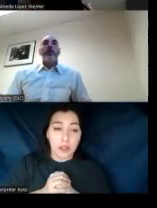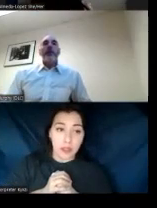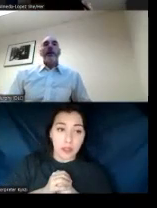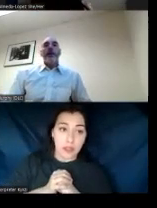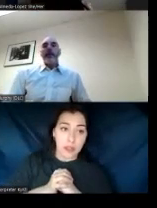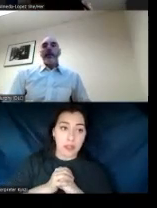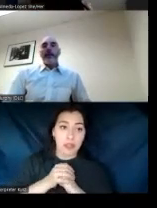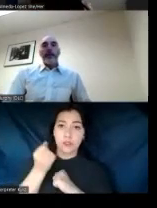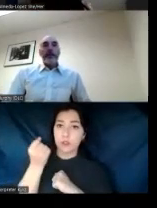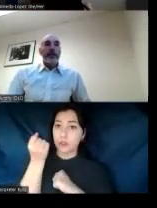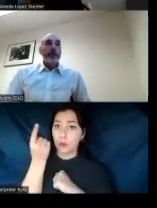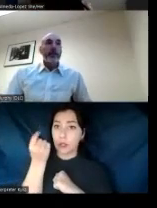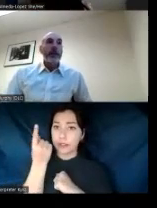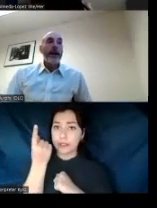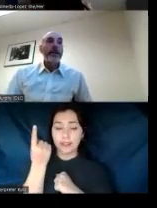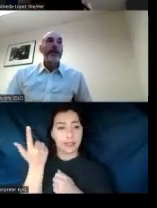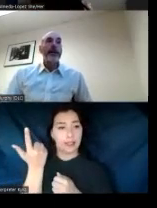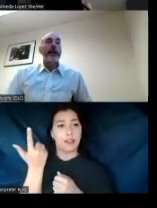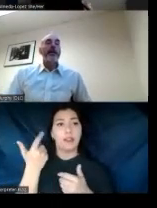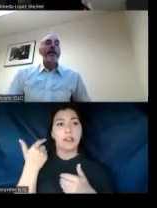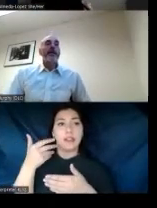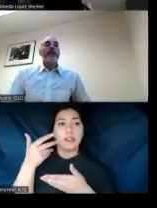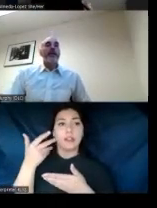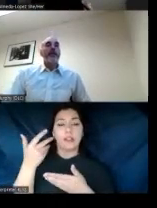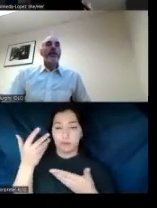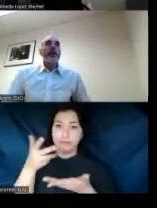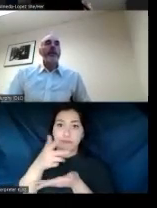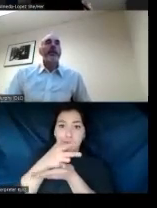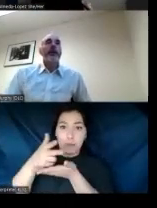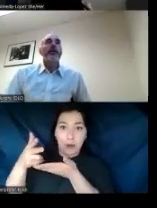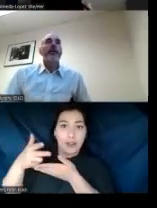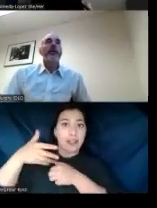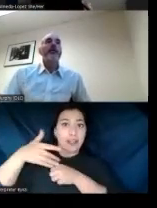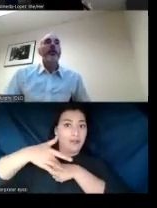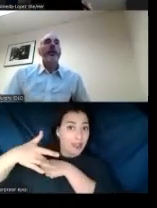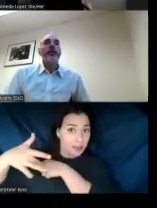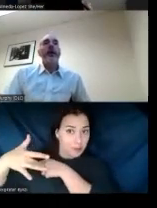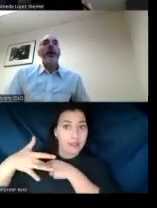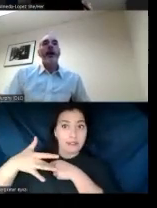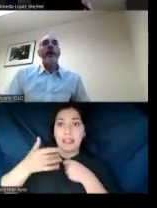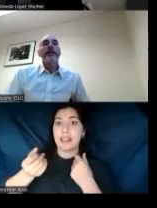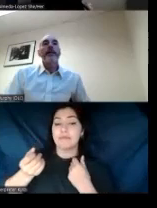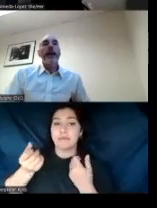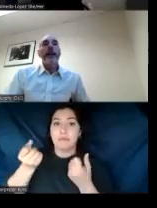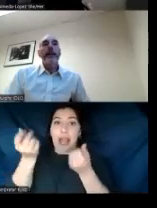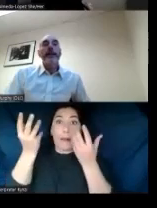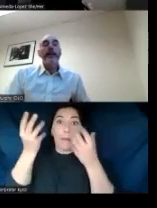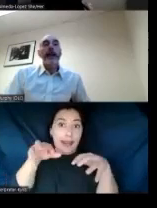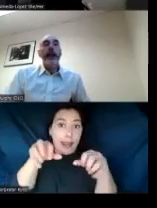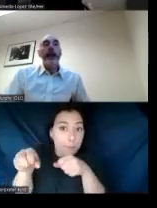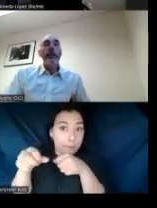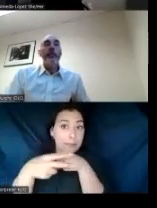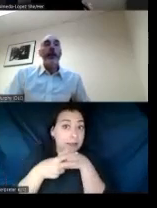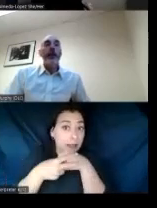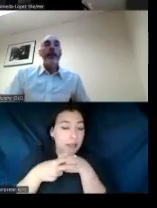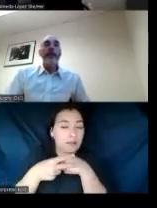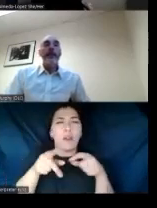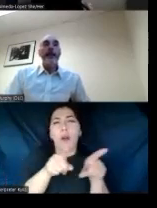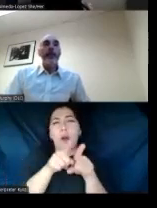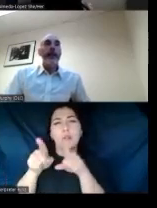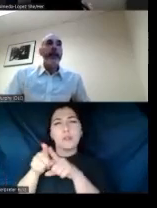the number of accessible spots, things that you're going to be wanting to look for are signs.